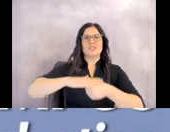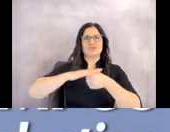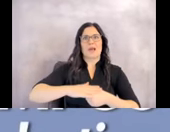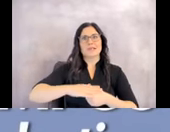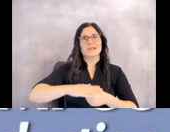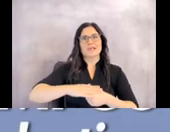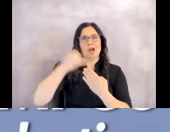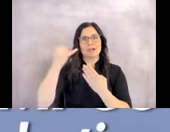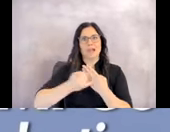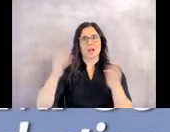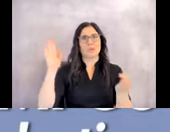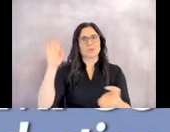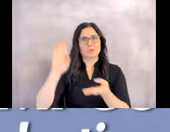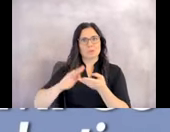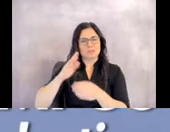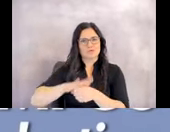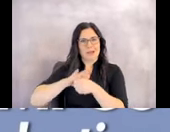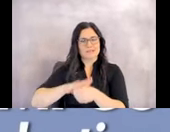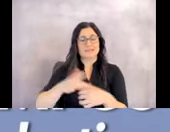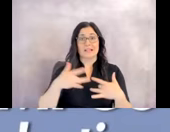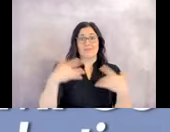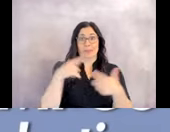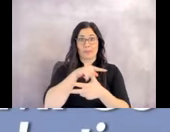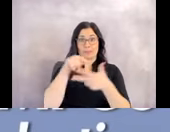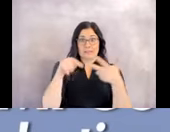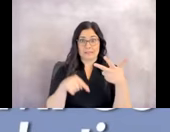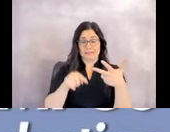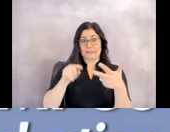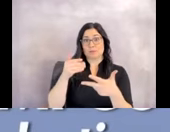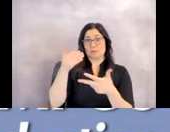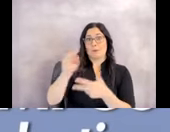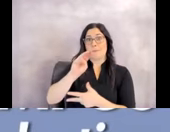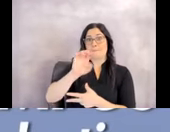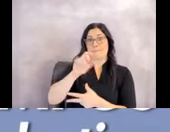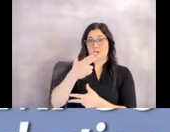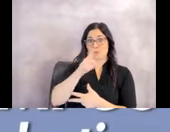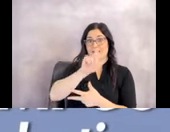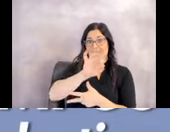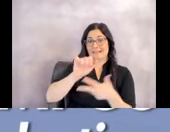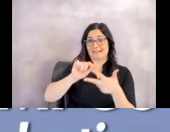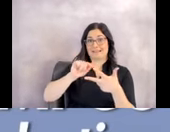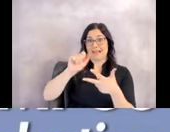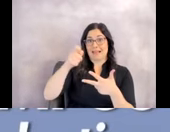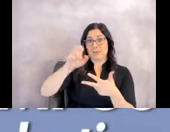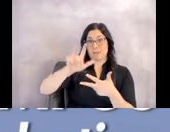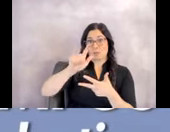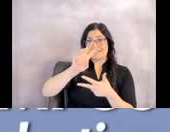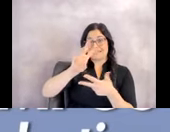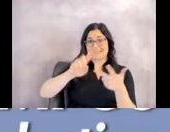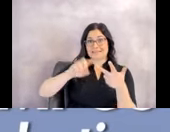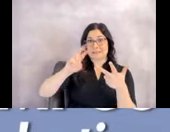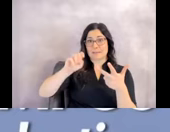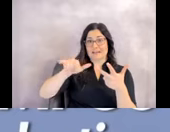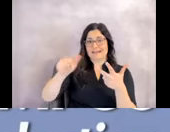Project. And they have three events coming up, one on March 29th, one on April 26th, and one on May 10th. This is a